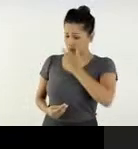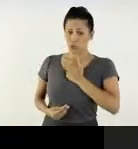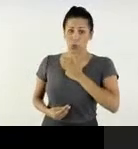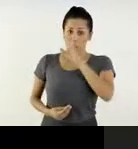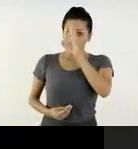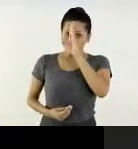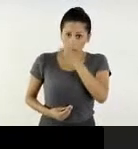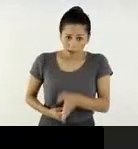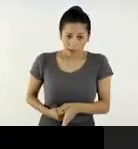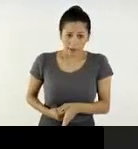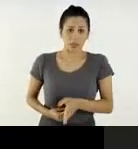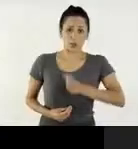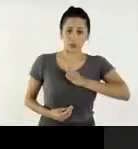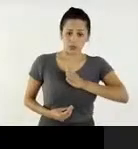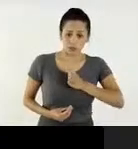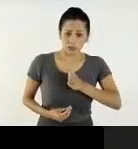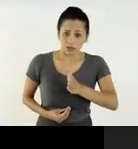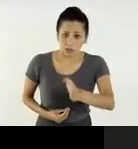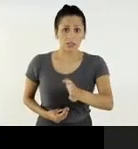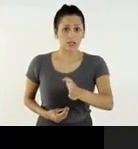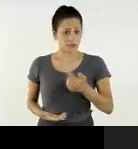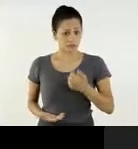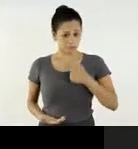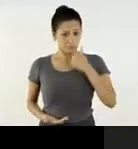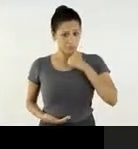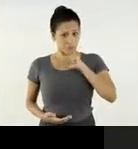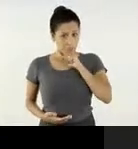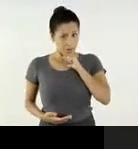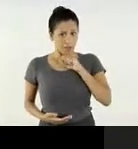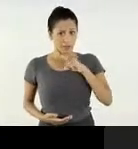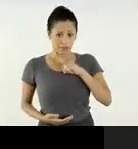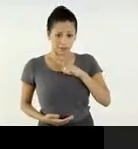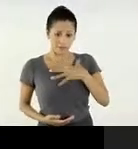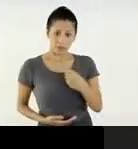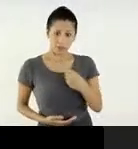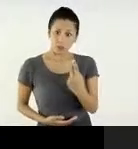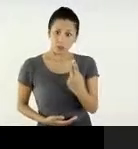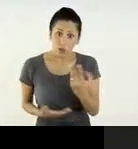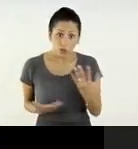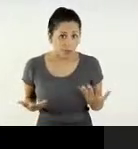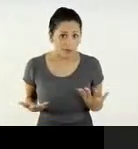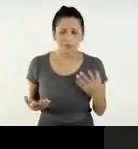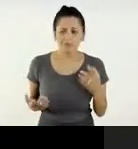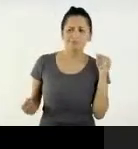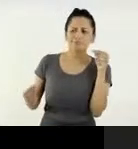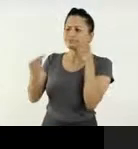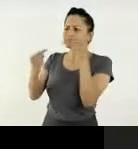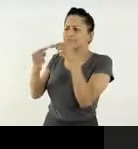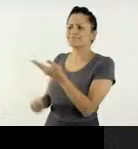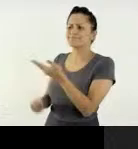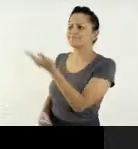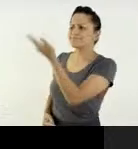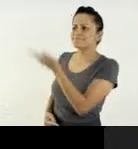sons, and the lives of these women who I've come to know through their pictures and documents,